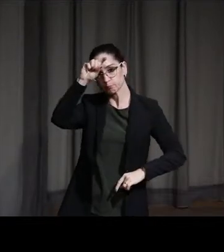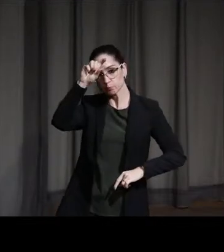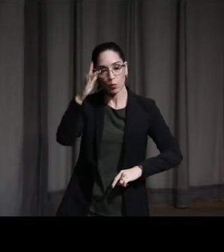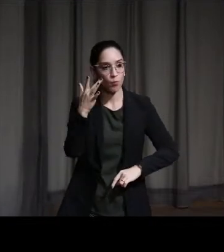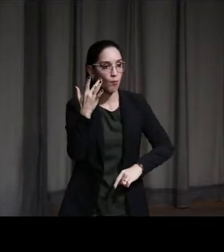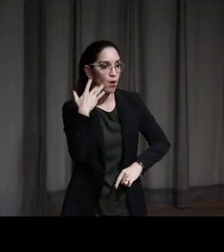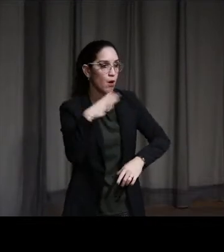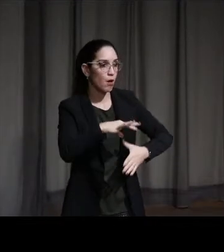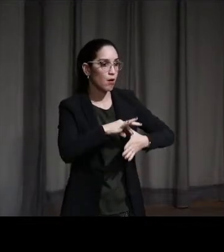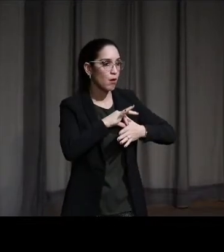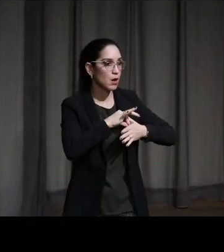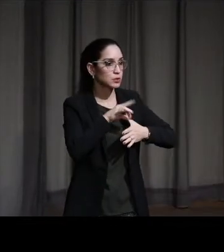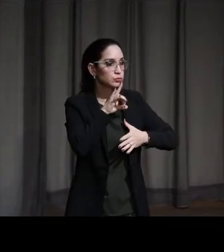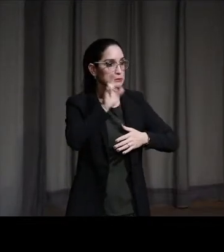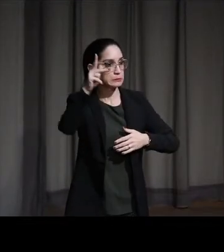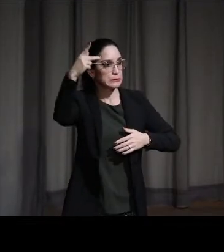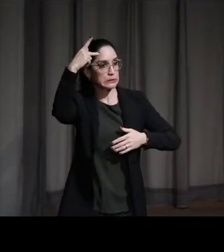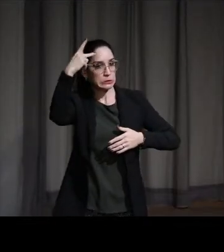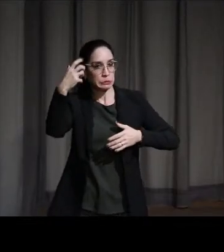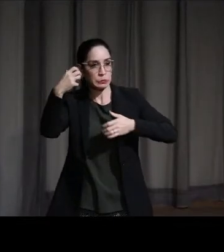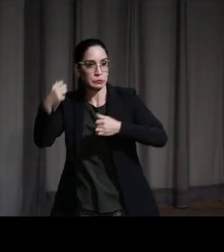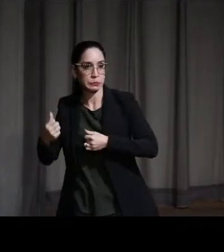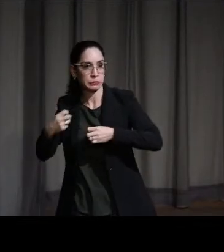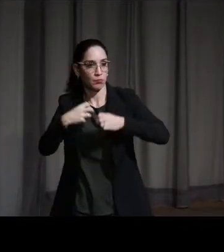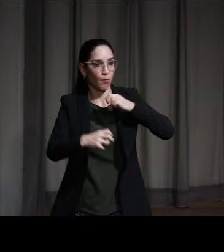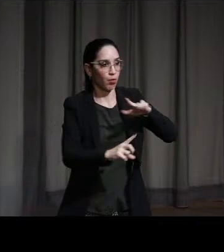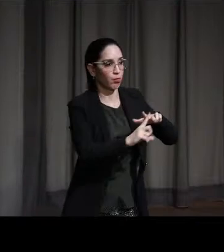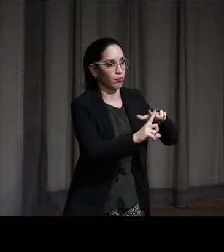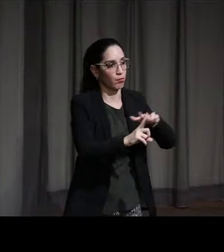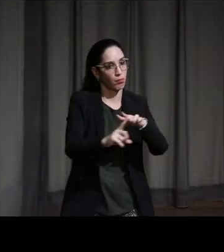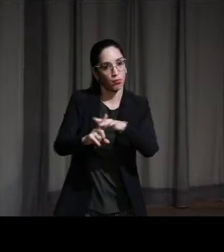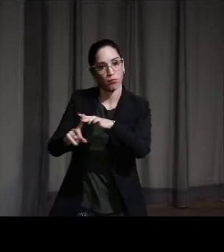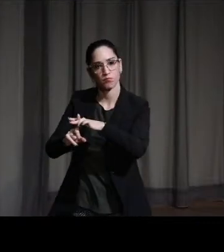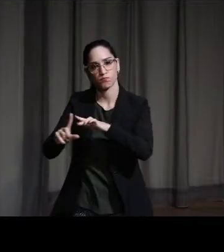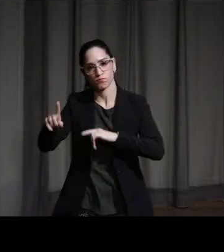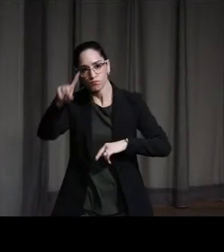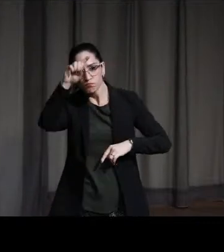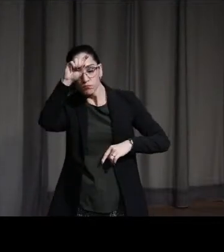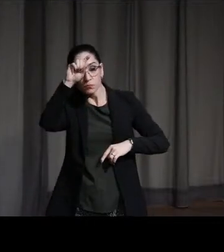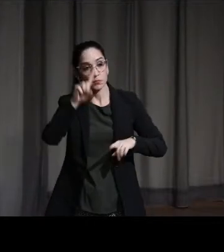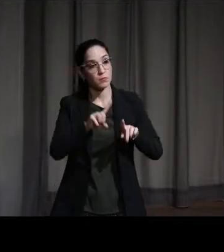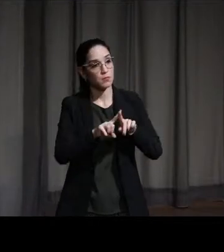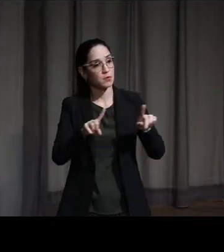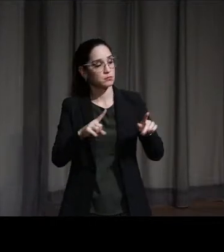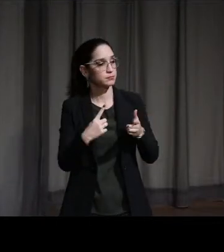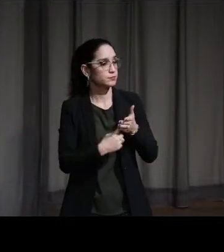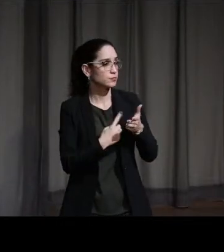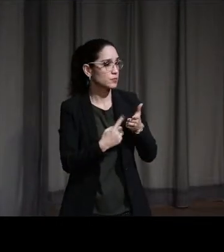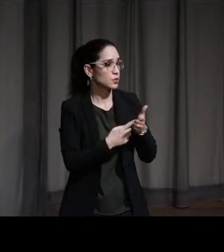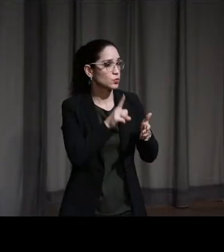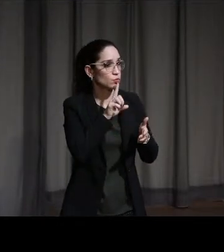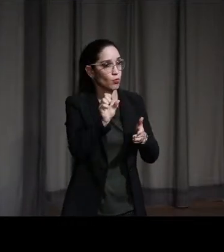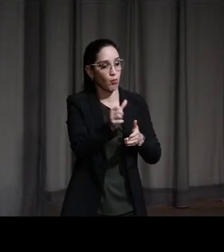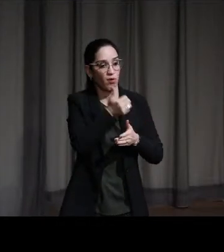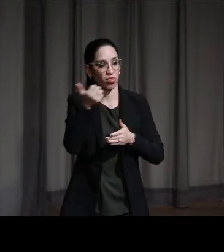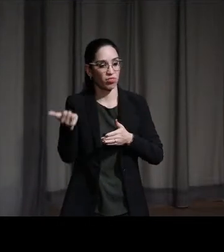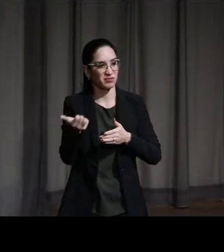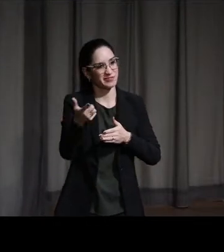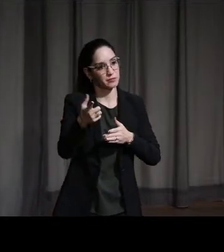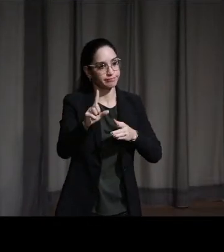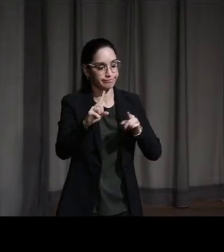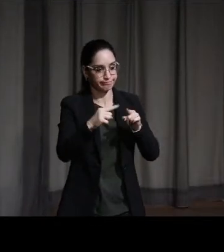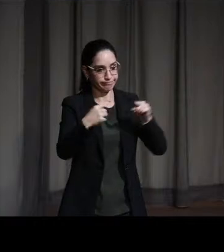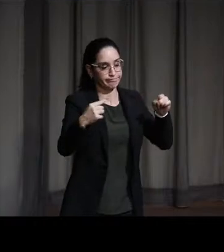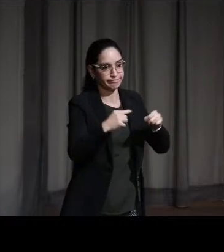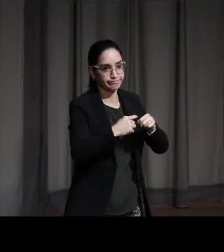so potentially politically problematic, or one could read something like that into it. And then sometimes the things that really cause a controversy, like that